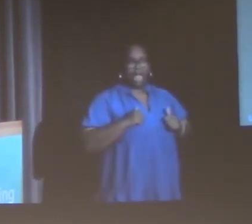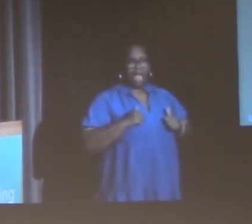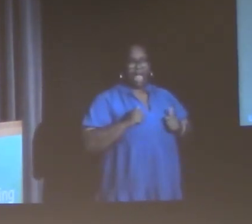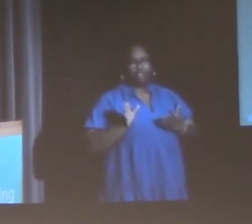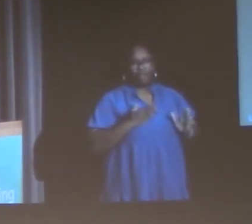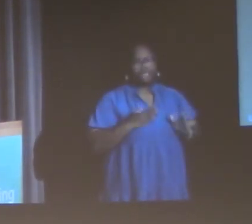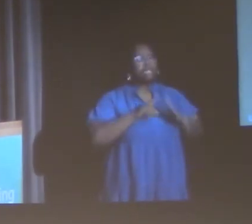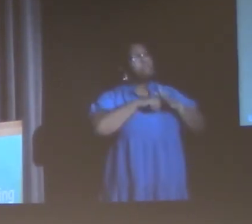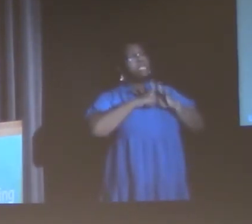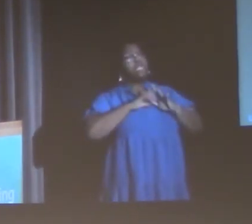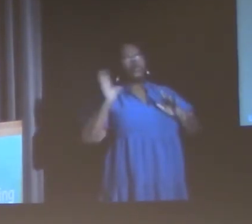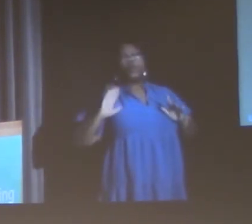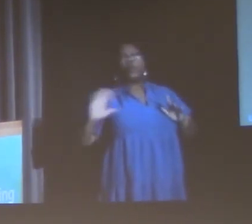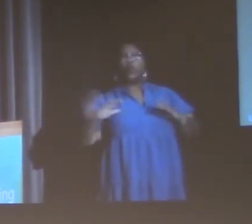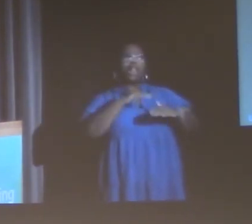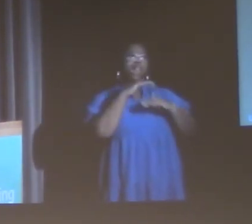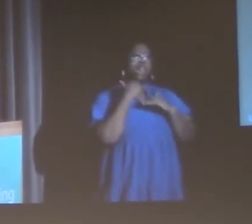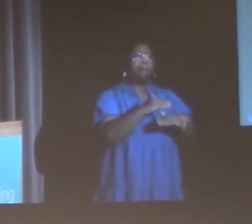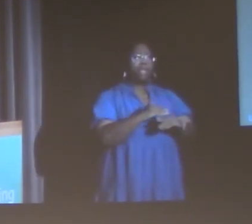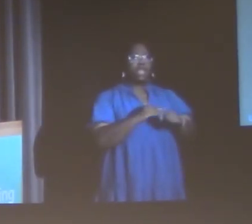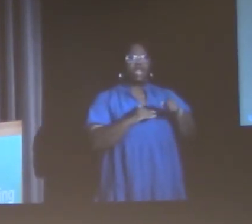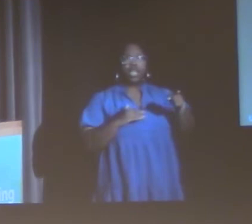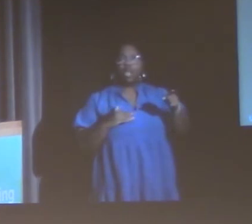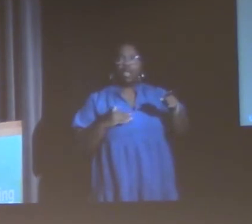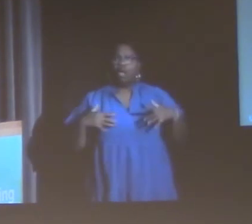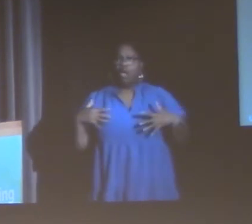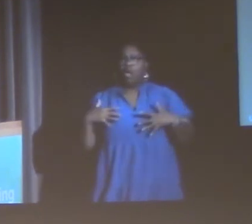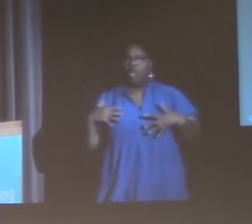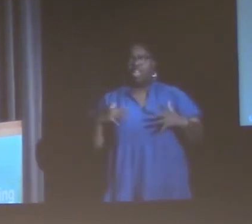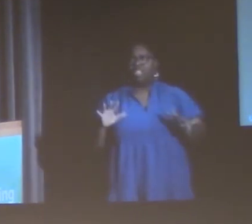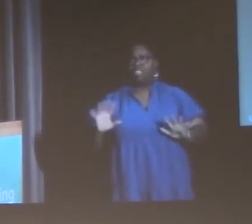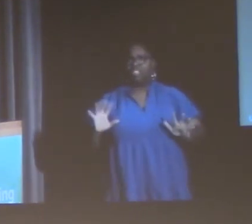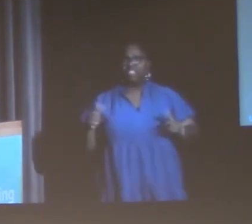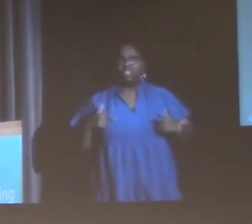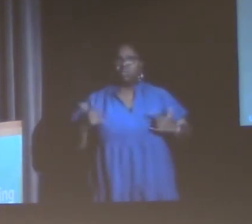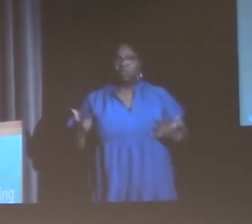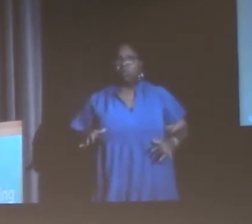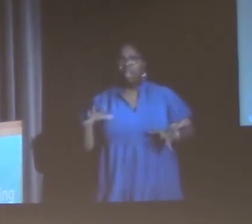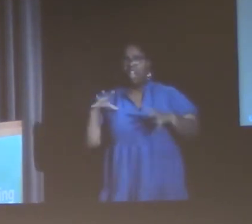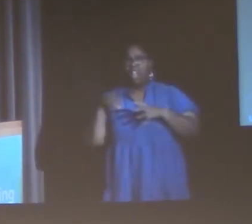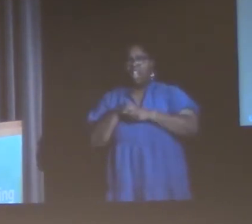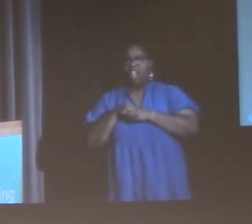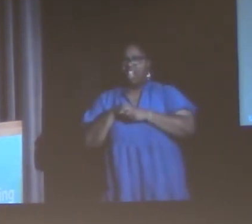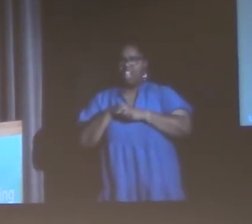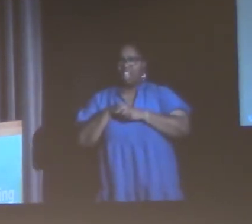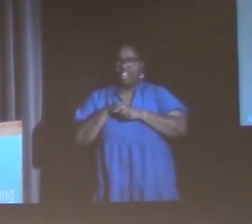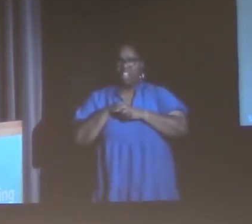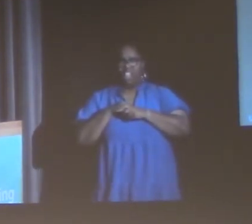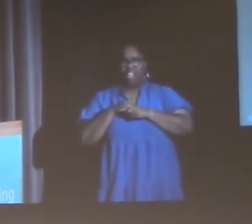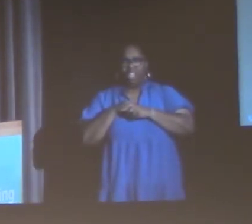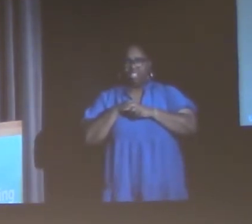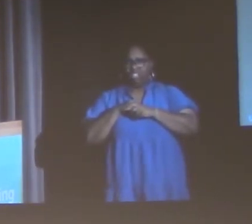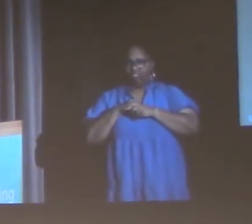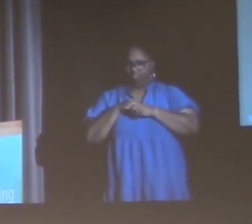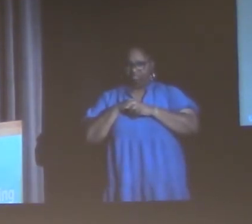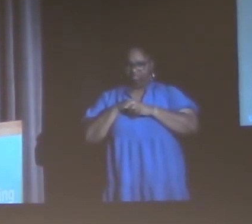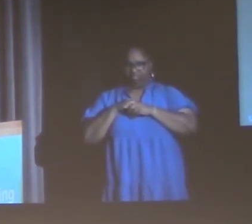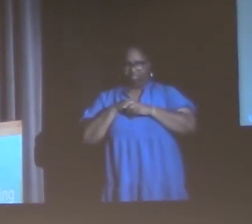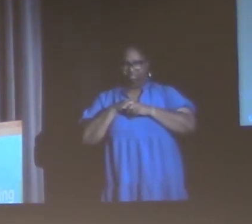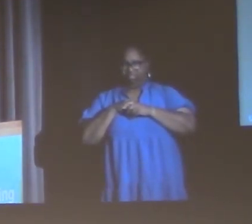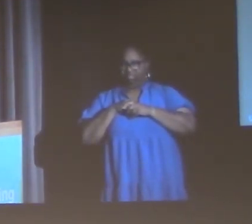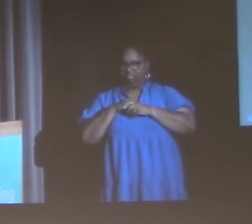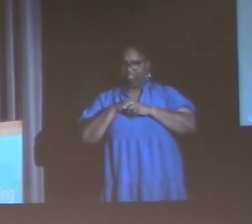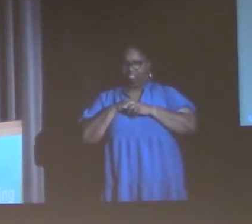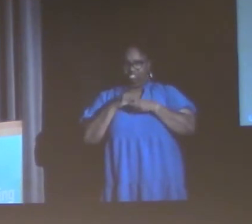limited and he was so scared of really kind of engaging outside of his day-to-day